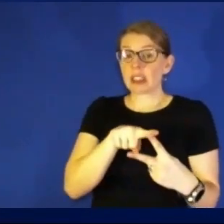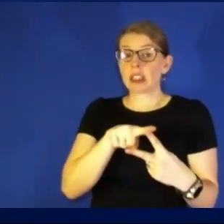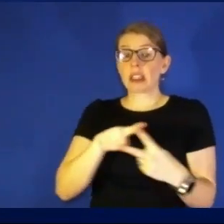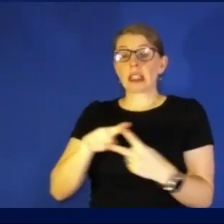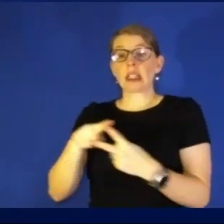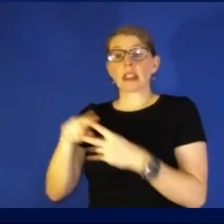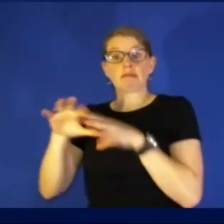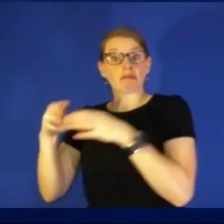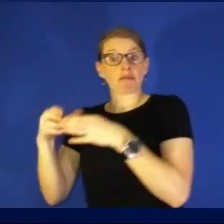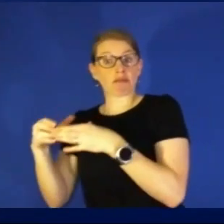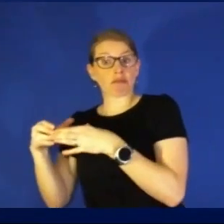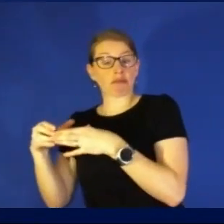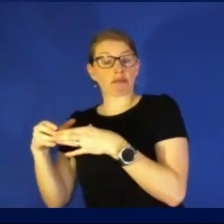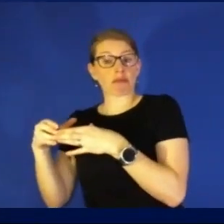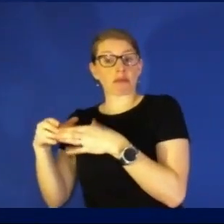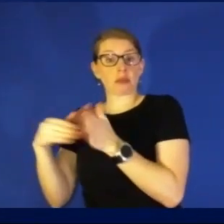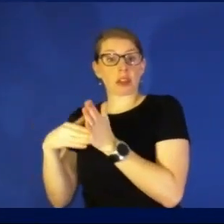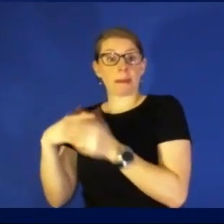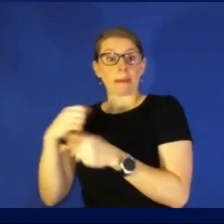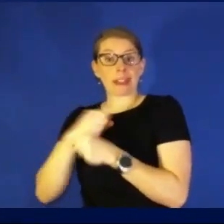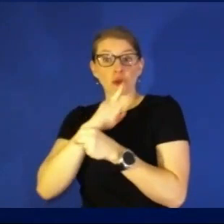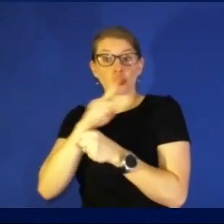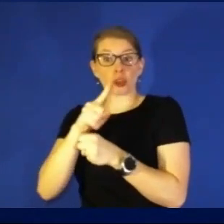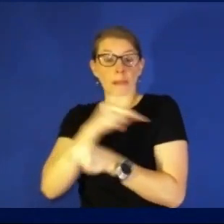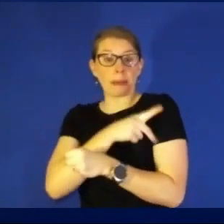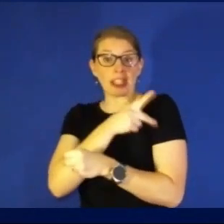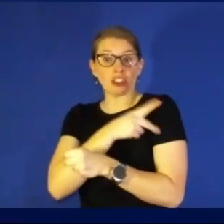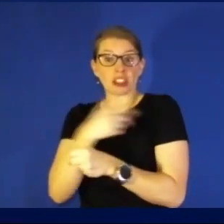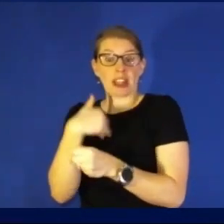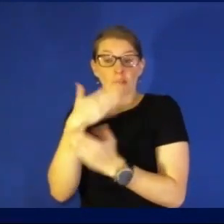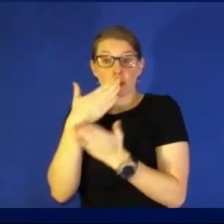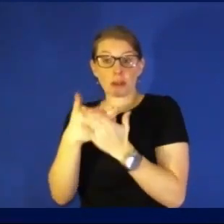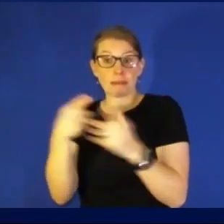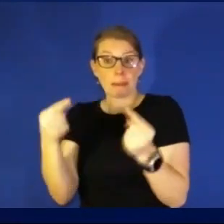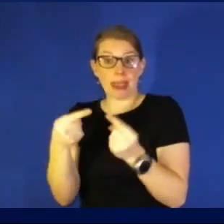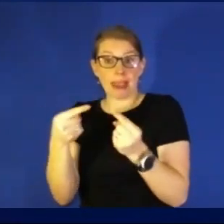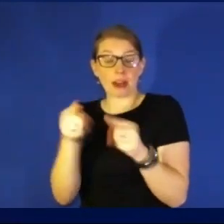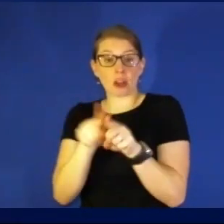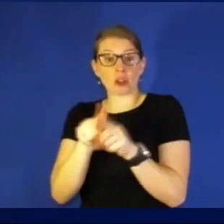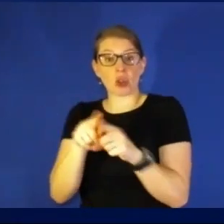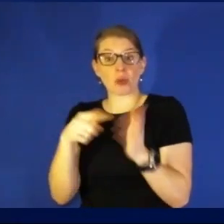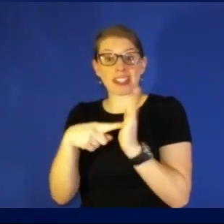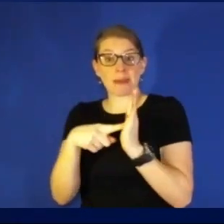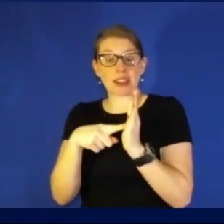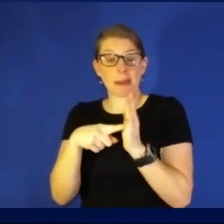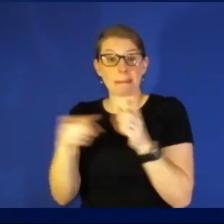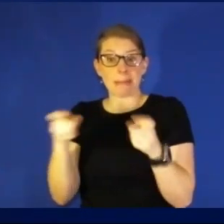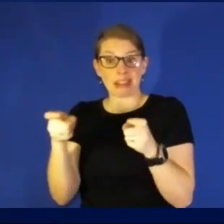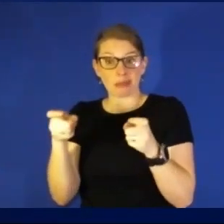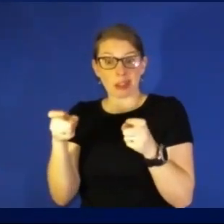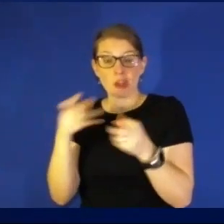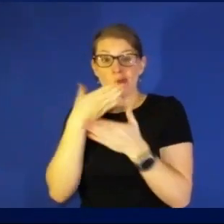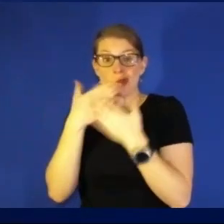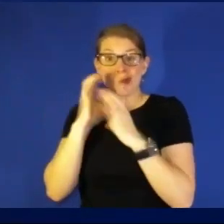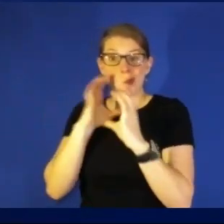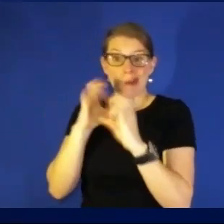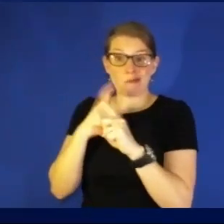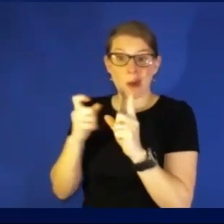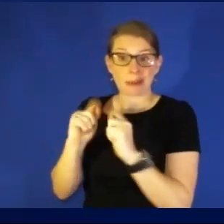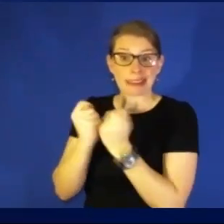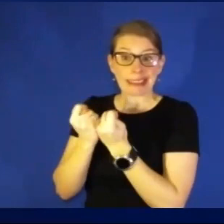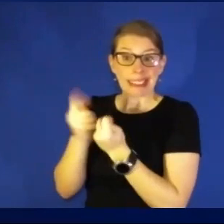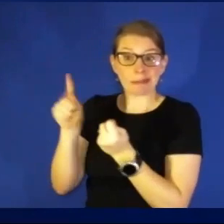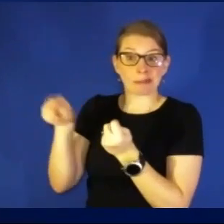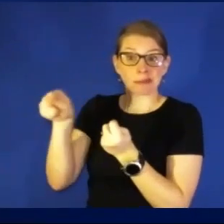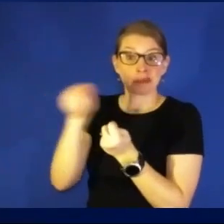that their patient has good pain and symptom management, has really good communication from the teams about what's